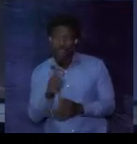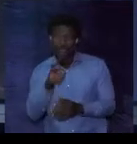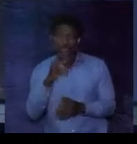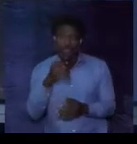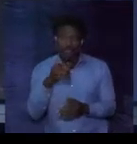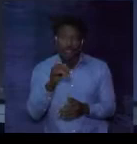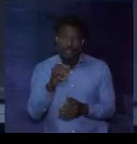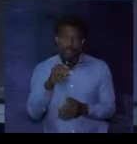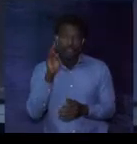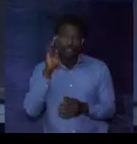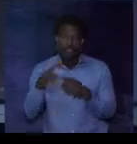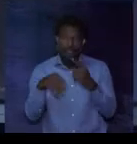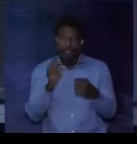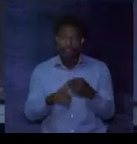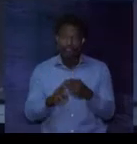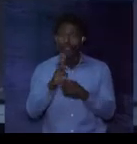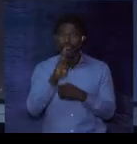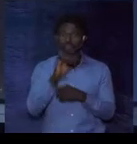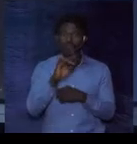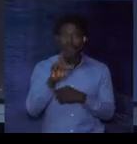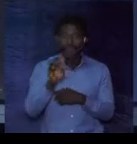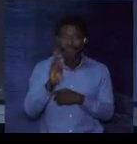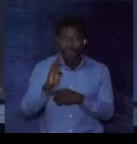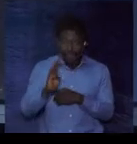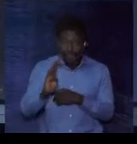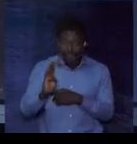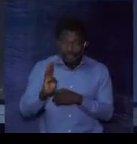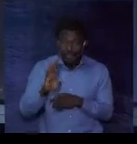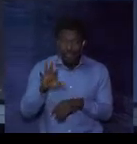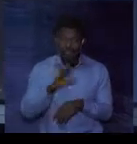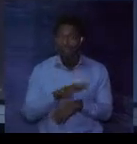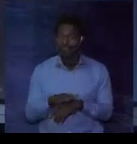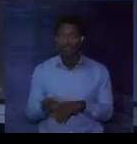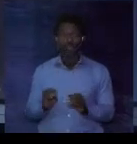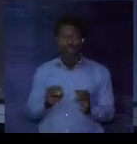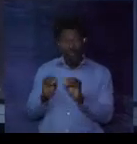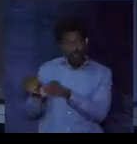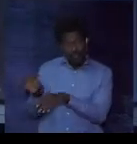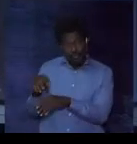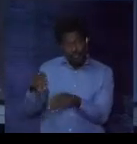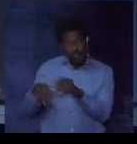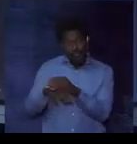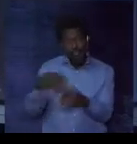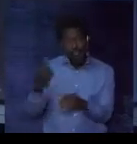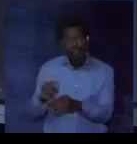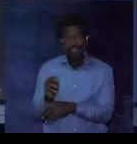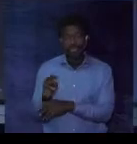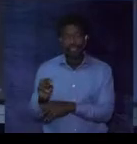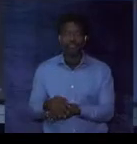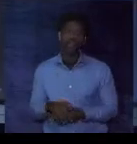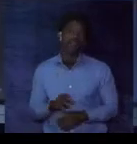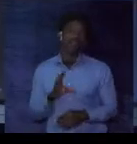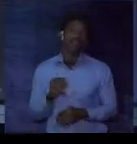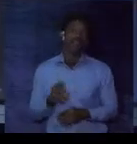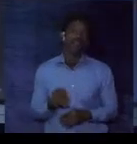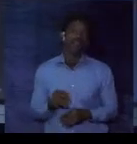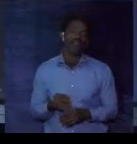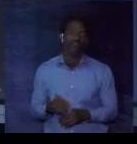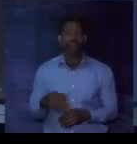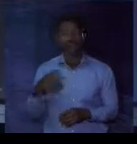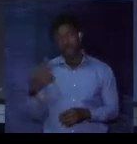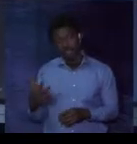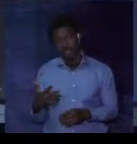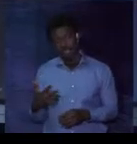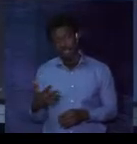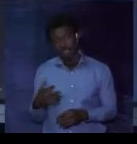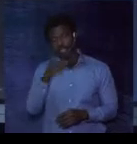if there is any extra digit, that will go to billions. If you have any extra digit after millions, don't squeeze them under the millions and say, Uncle,